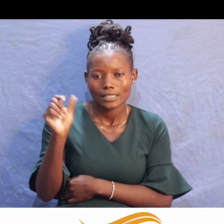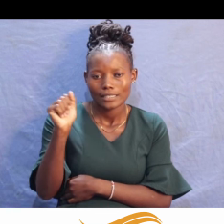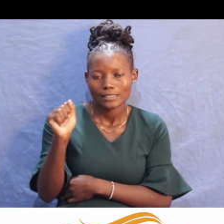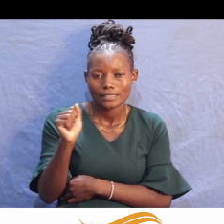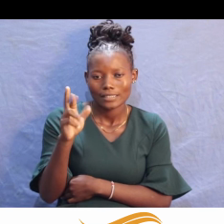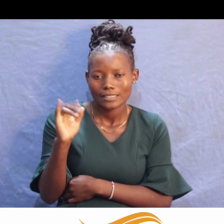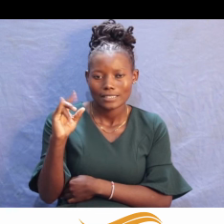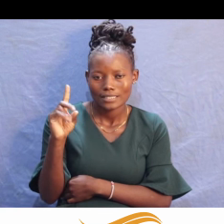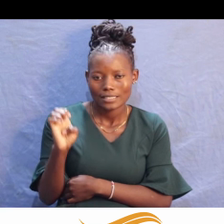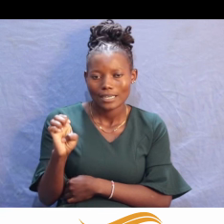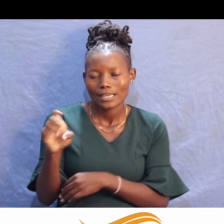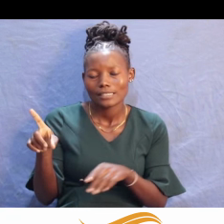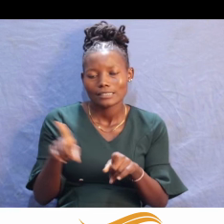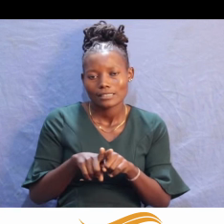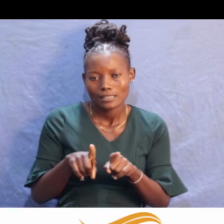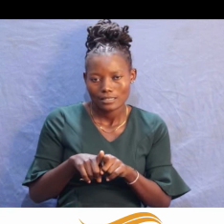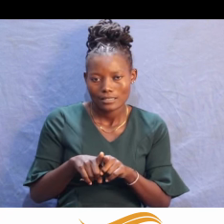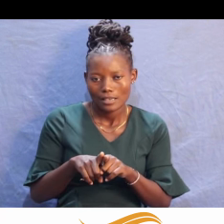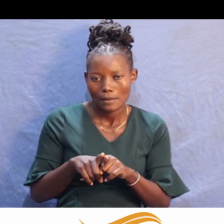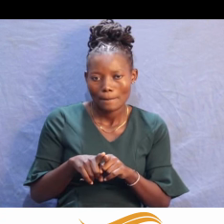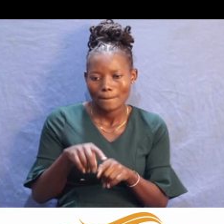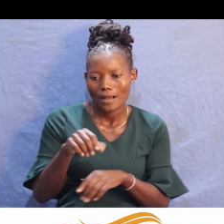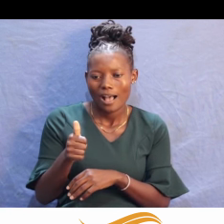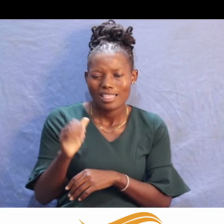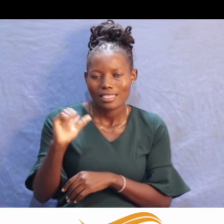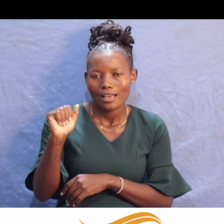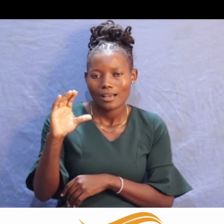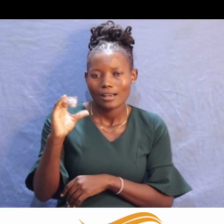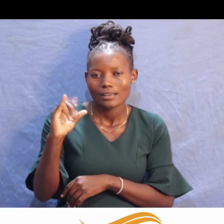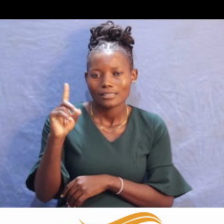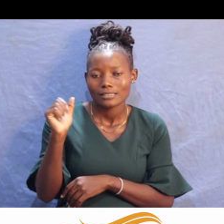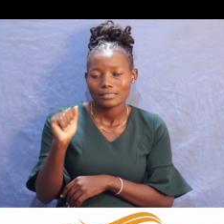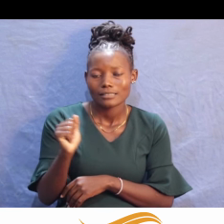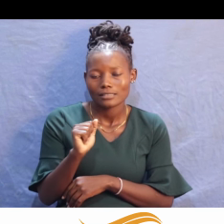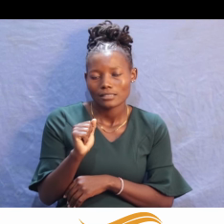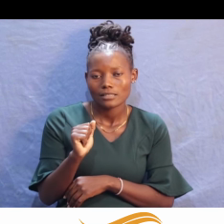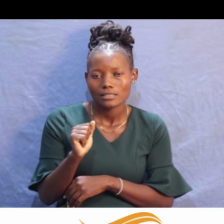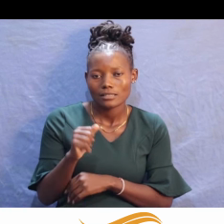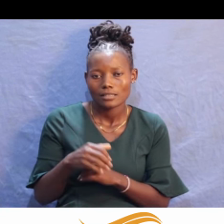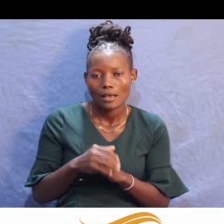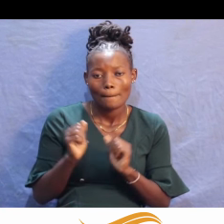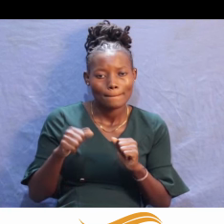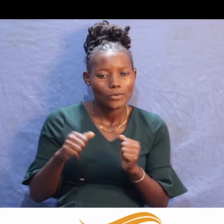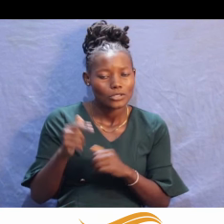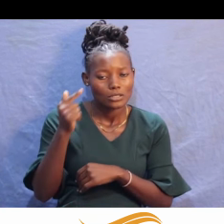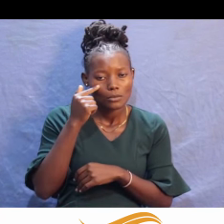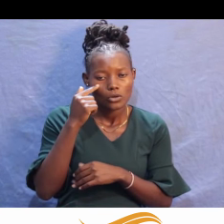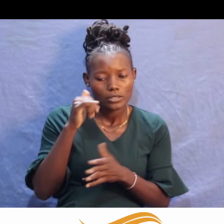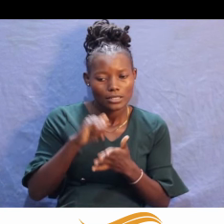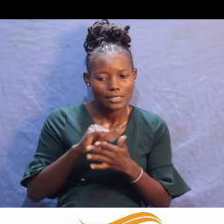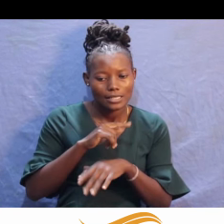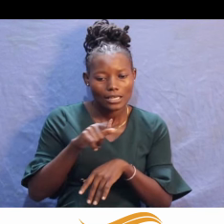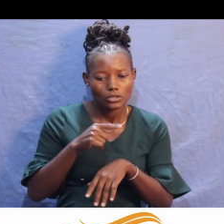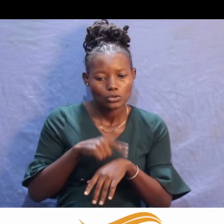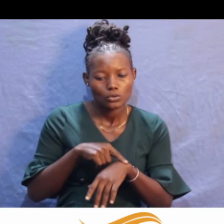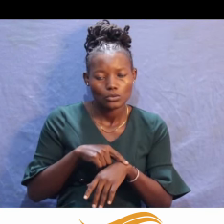muscle has some of these amino acids and blood sugar right there. And you can see that when you're